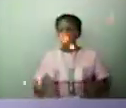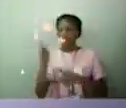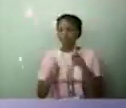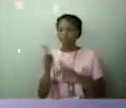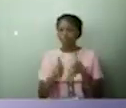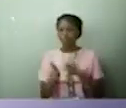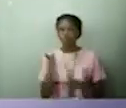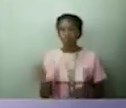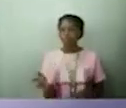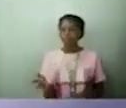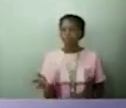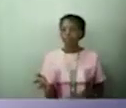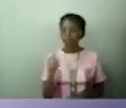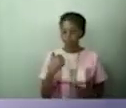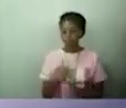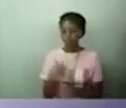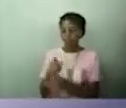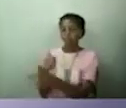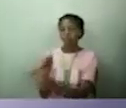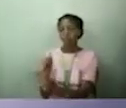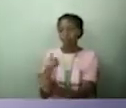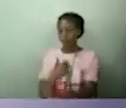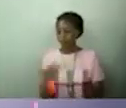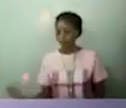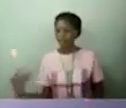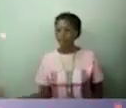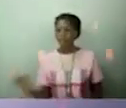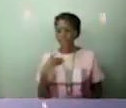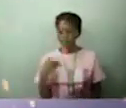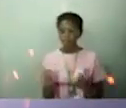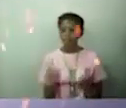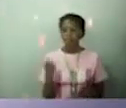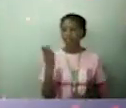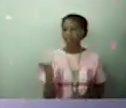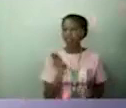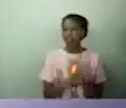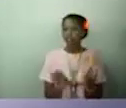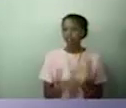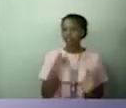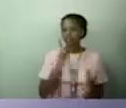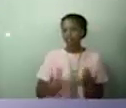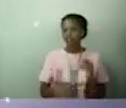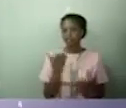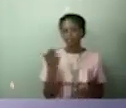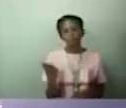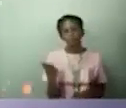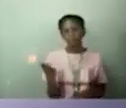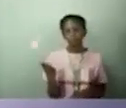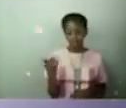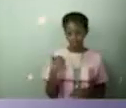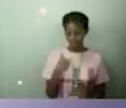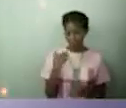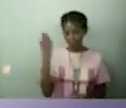some people are leading immoral lives and all the things they are doing, the Bible does not condone. Yet they still manage and stay and follow